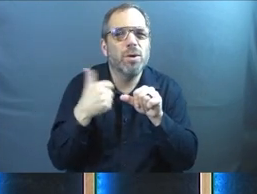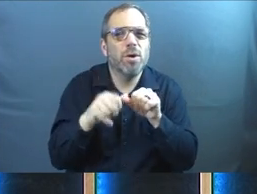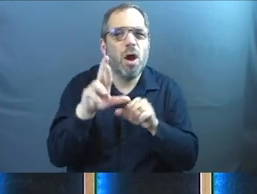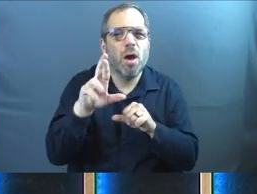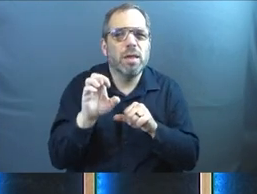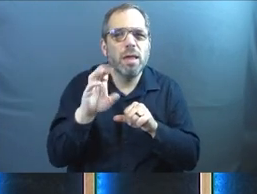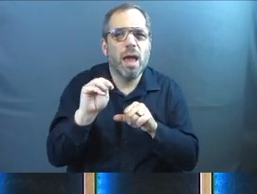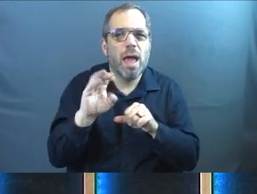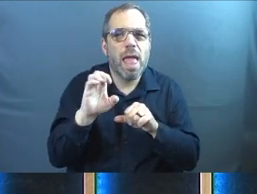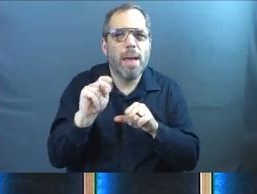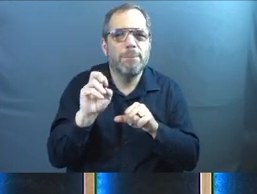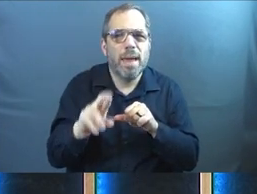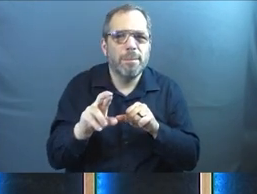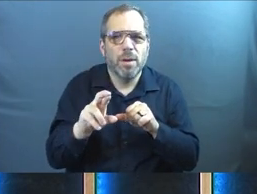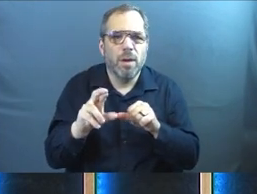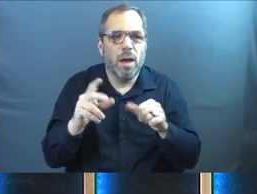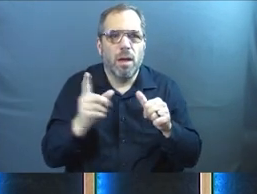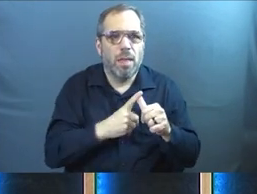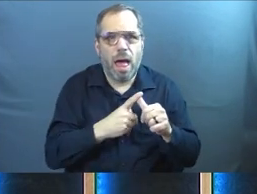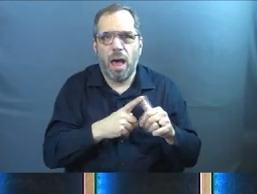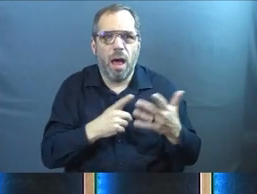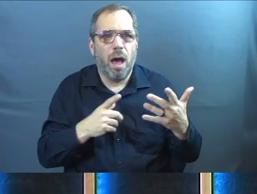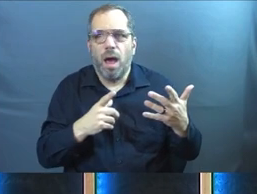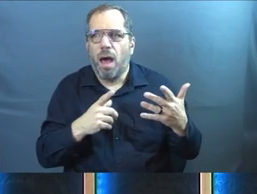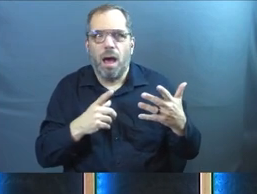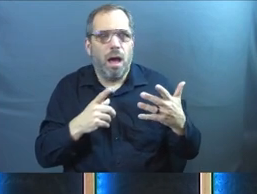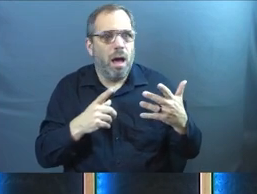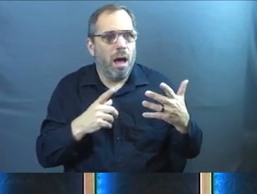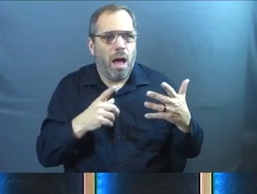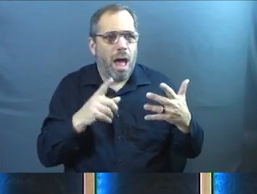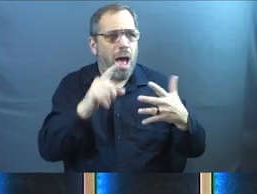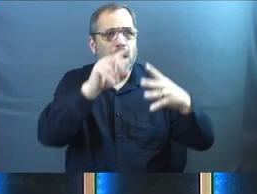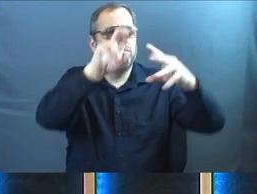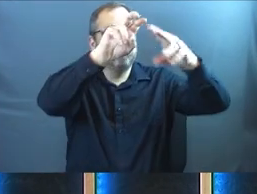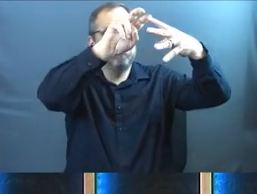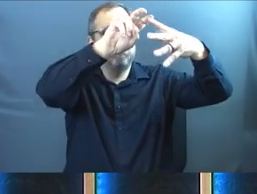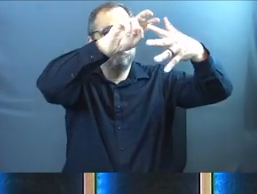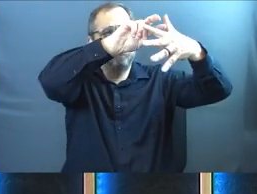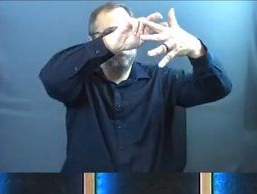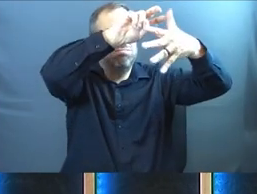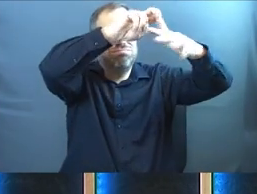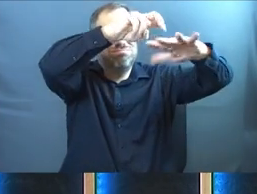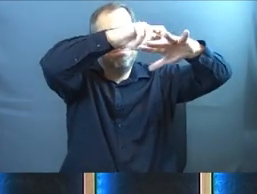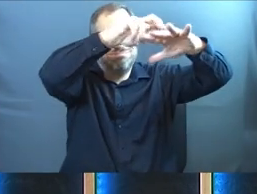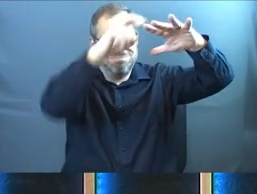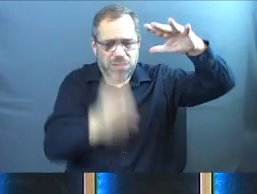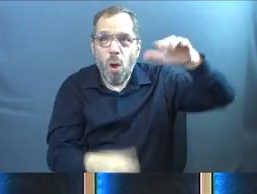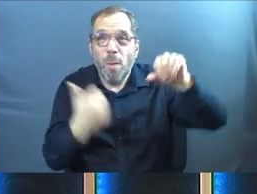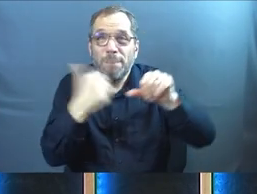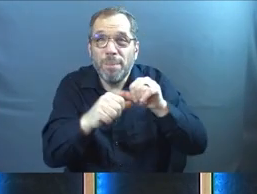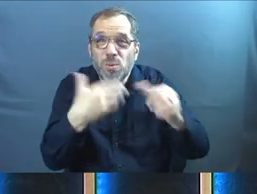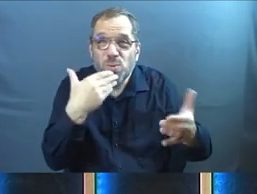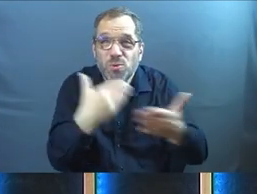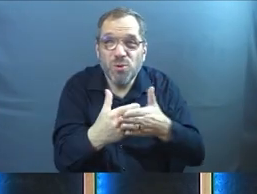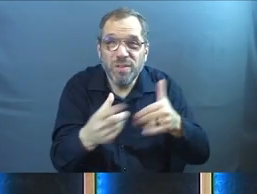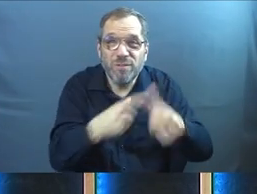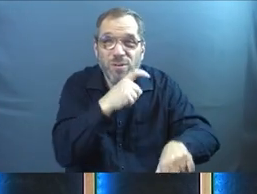says you need to remember from how high you have fallen. You got to remember how good it